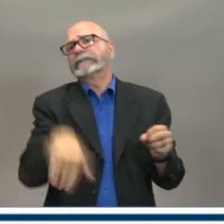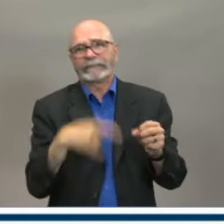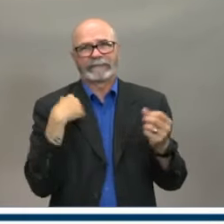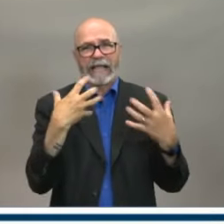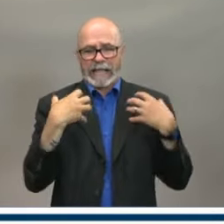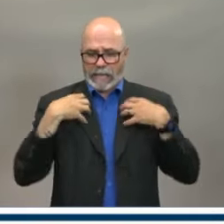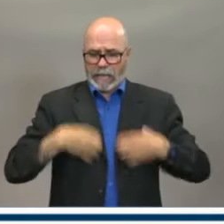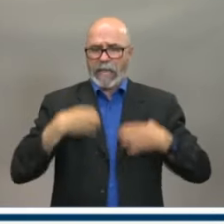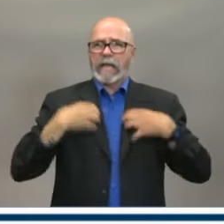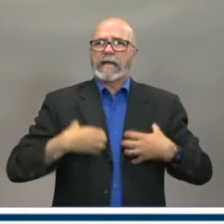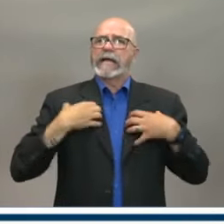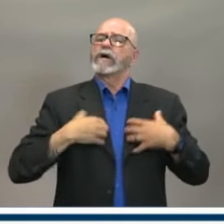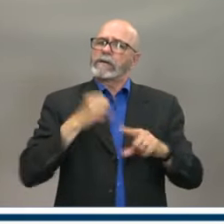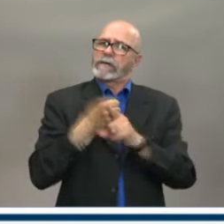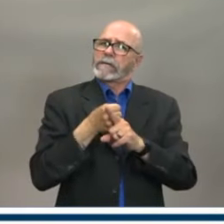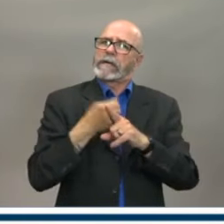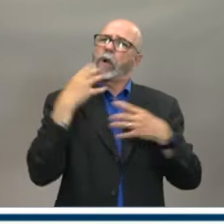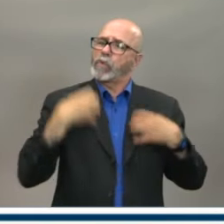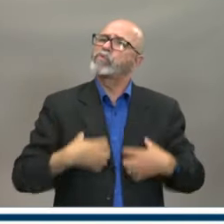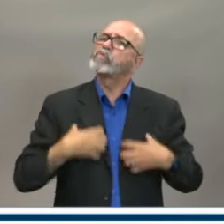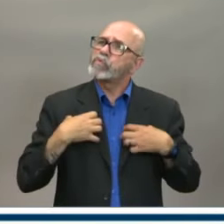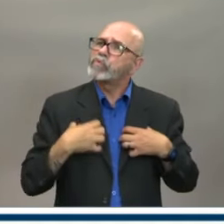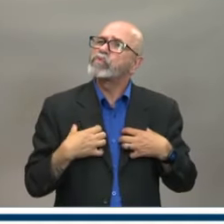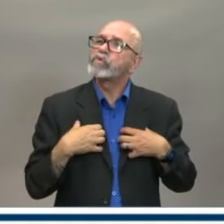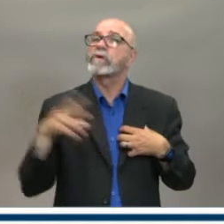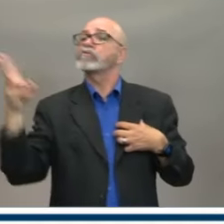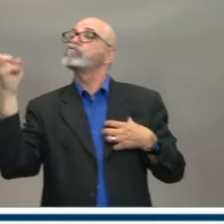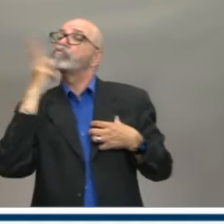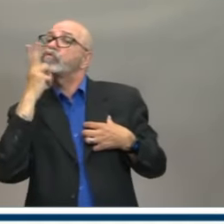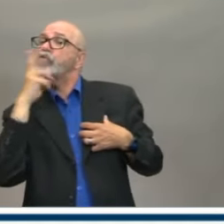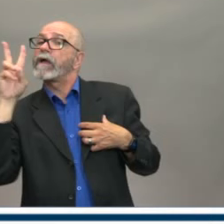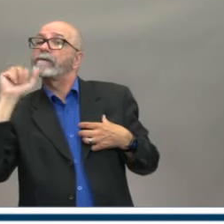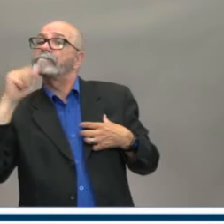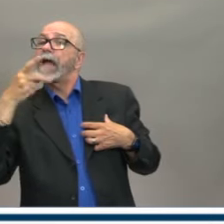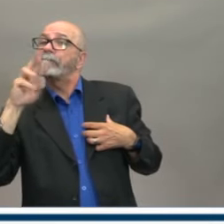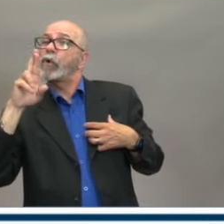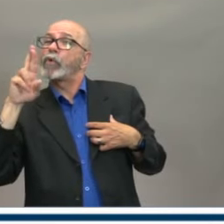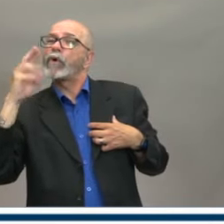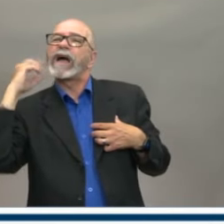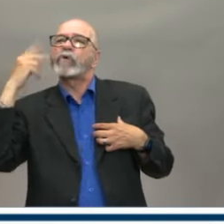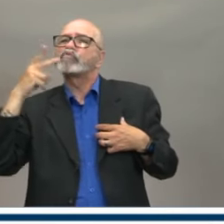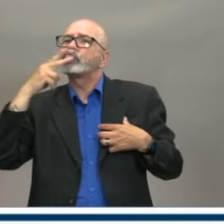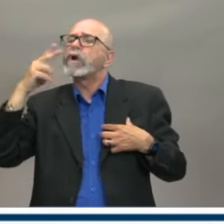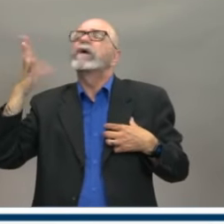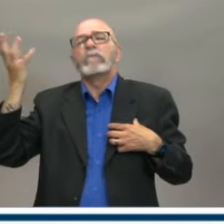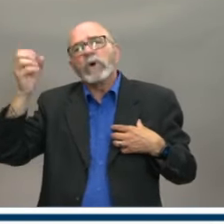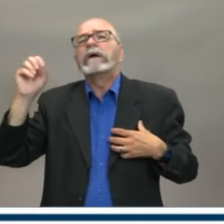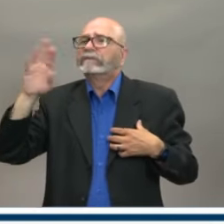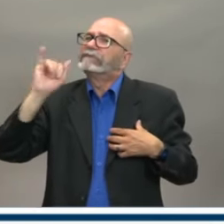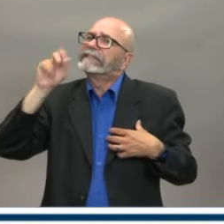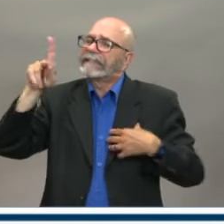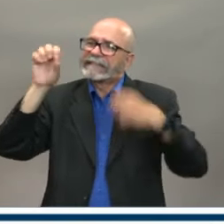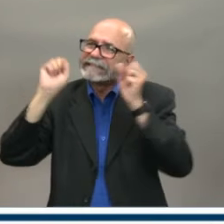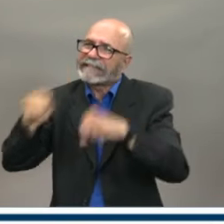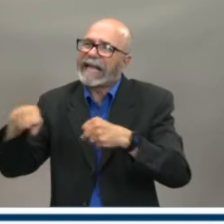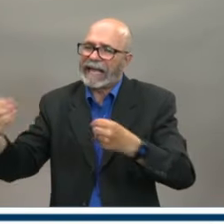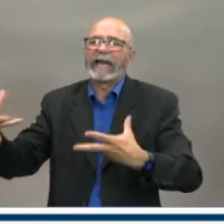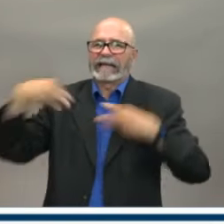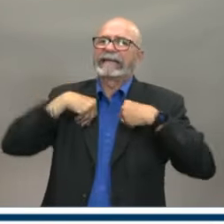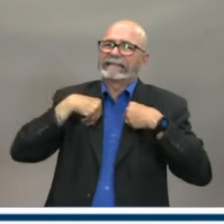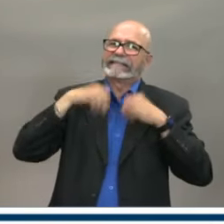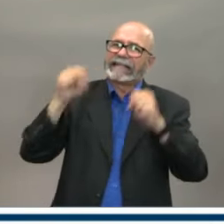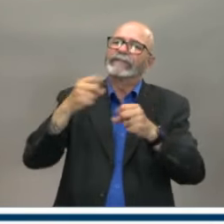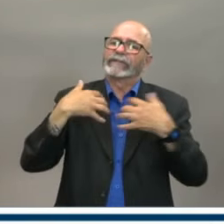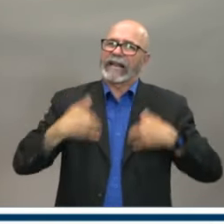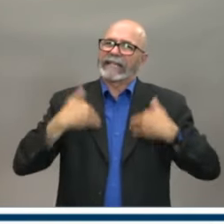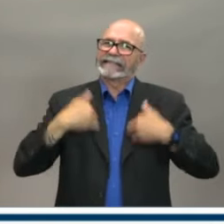respiratory disease. Smoking and vaping are well-known risk factors for a broad range of respiratory conditions